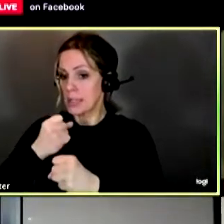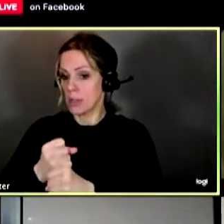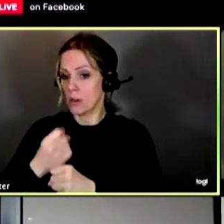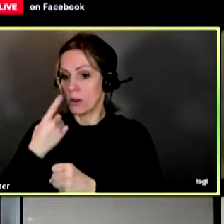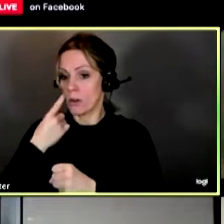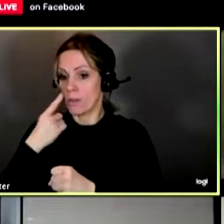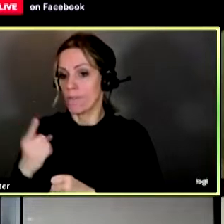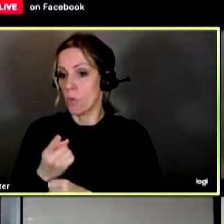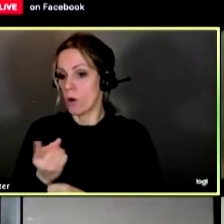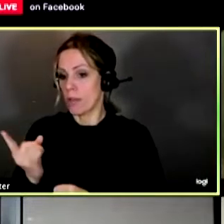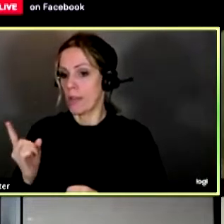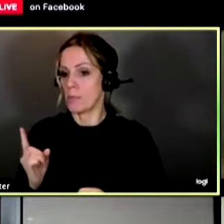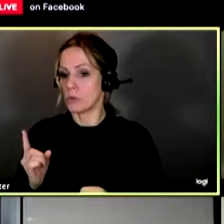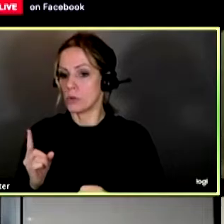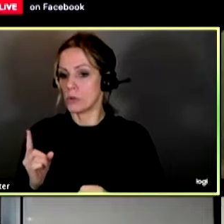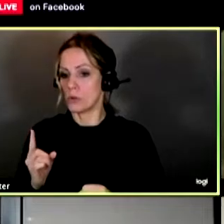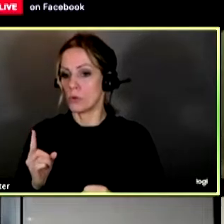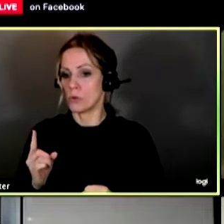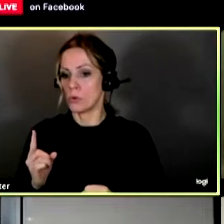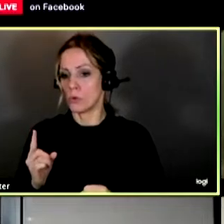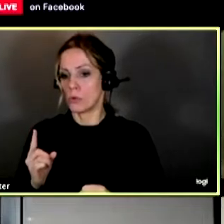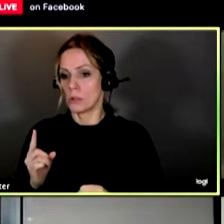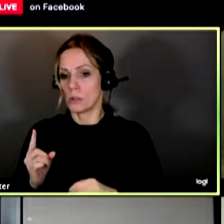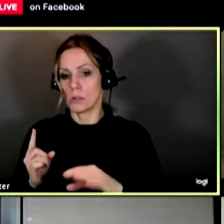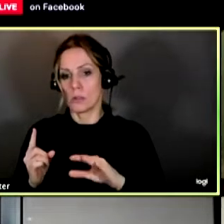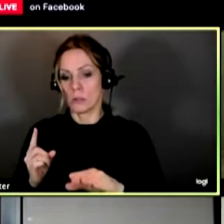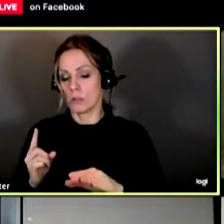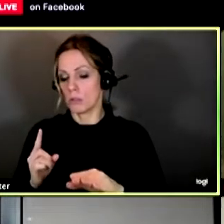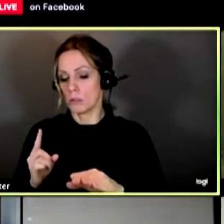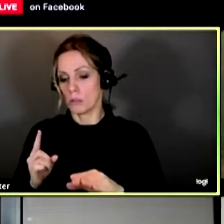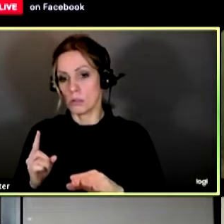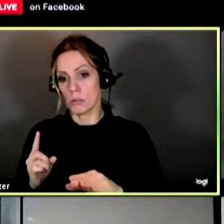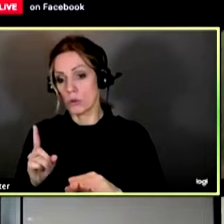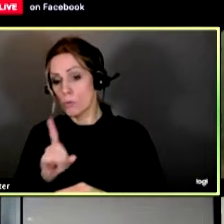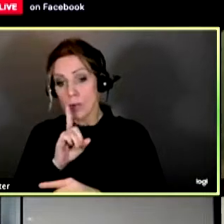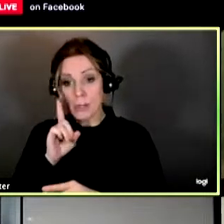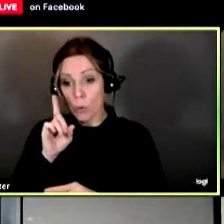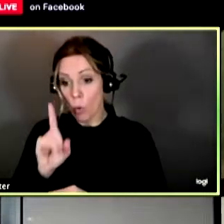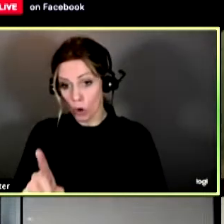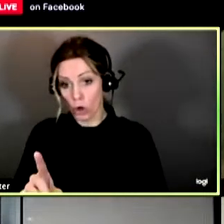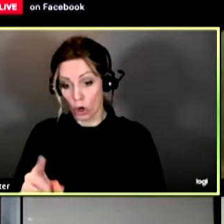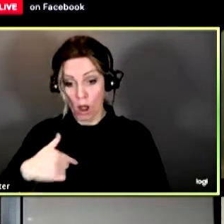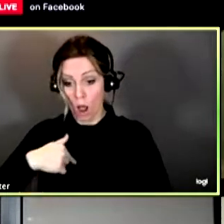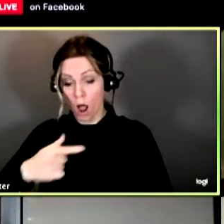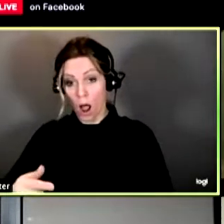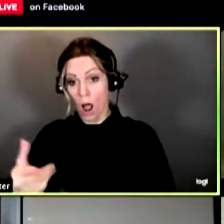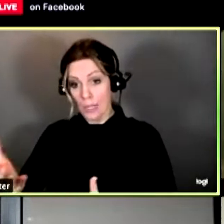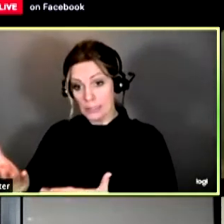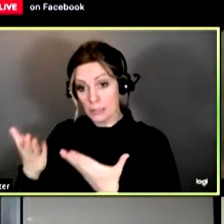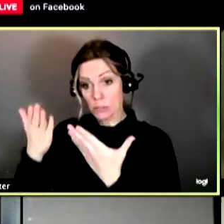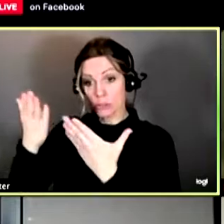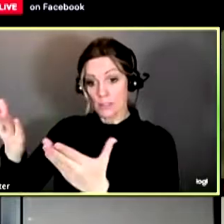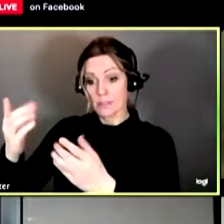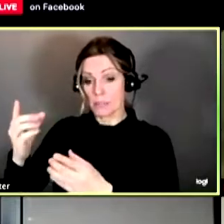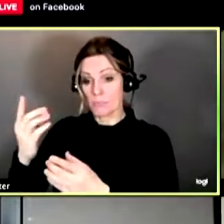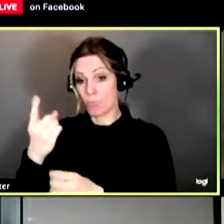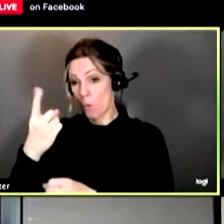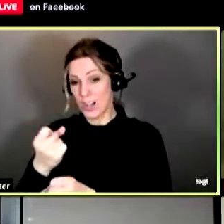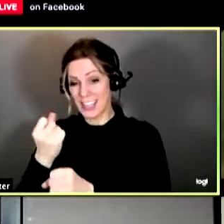put an order that I had for over a year that I received from the district attorney's